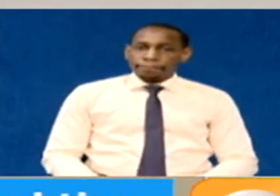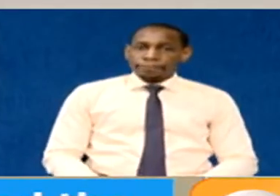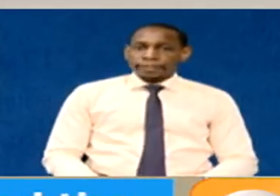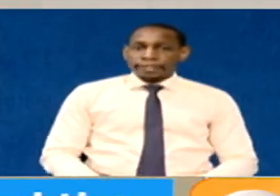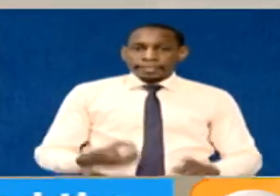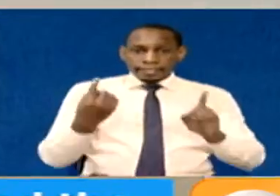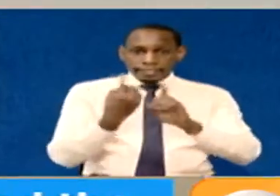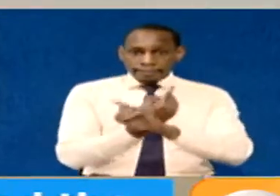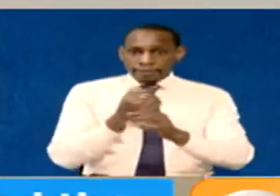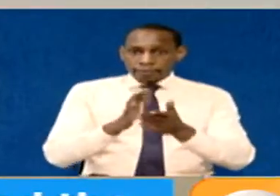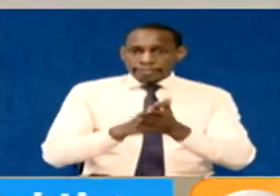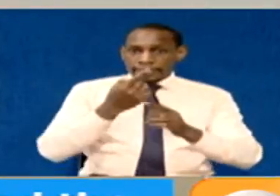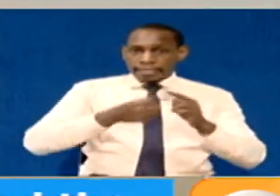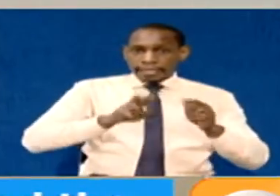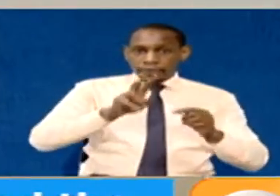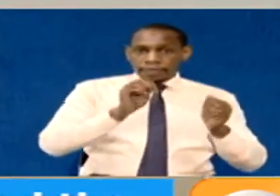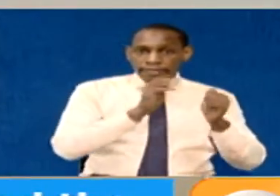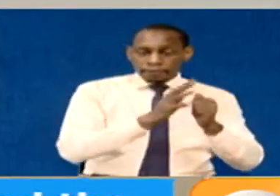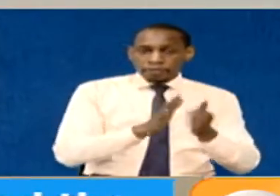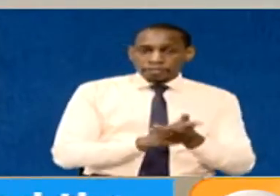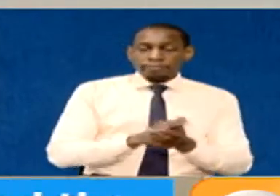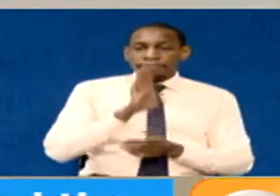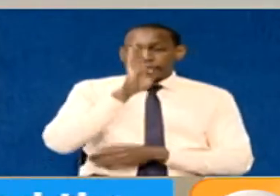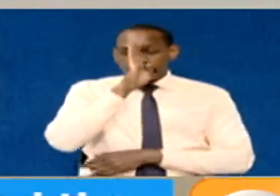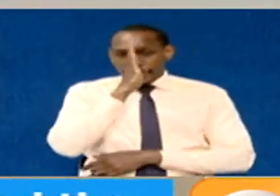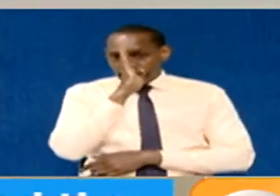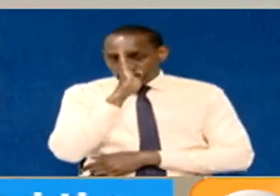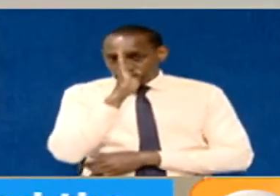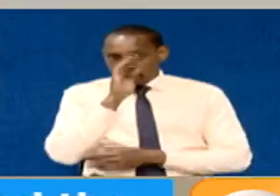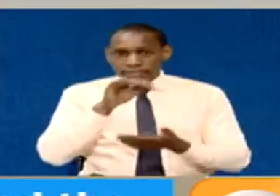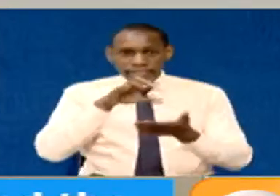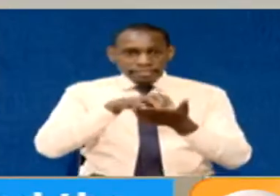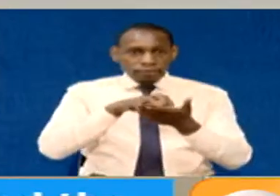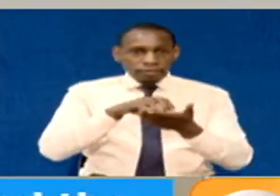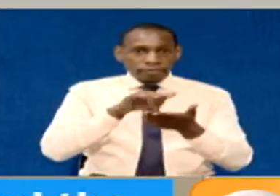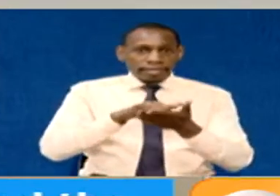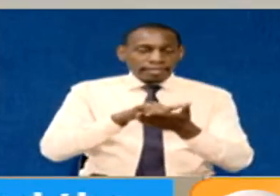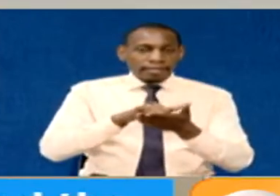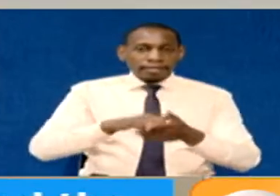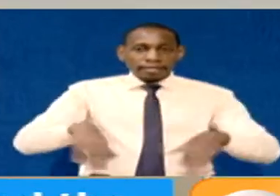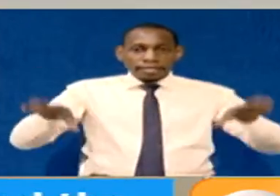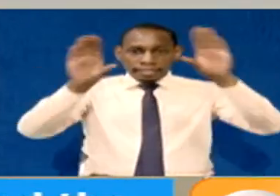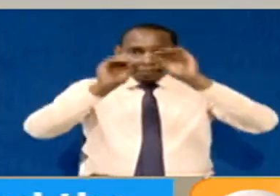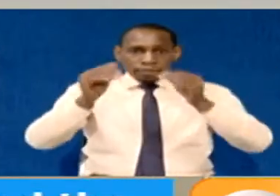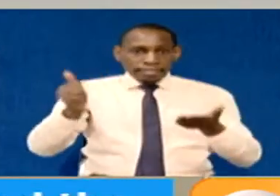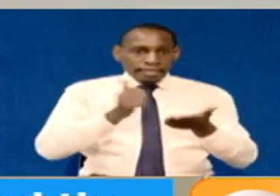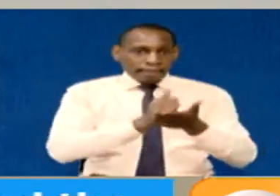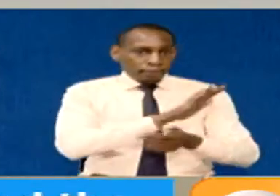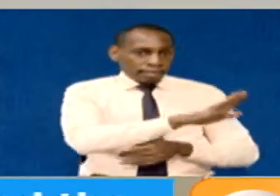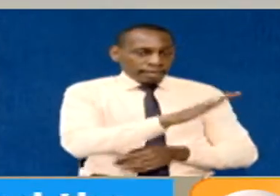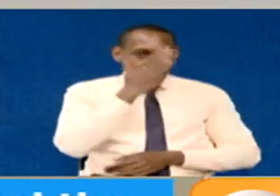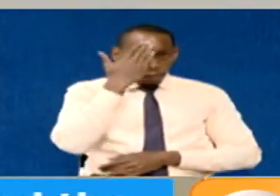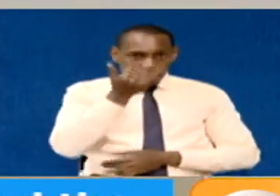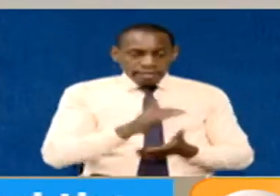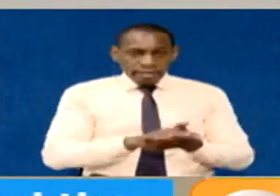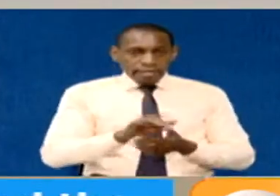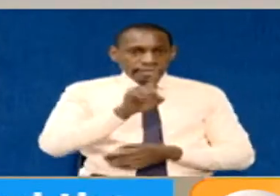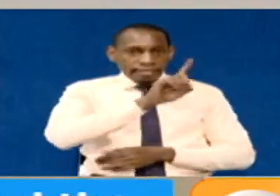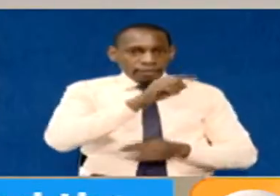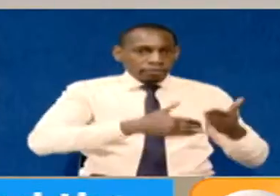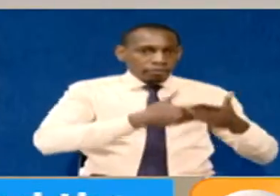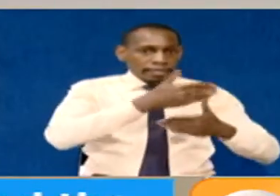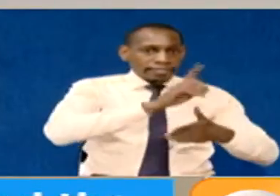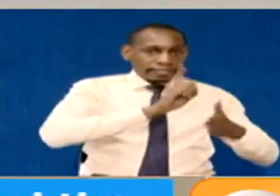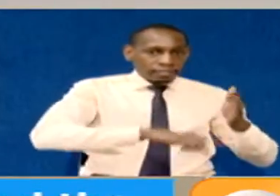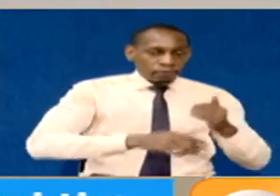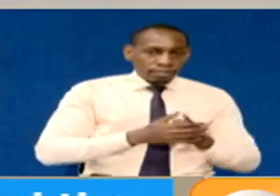unlike 2014, I highly doubt there will be a scenario where the president will appoint them, because the question that will follow next